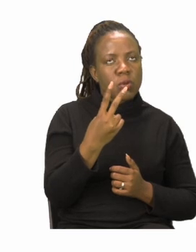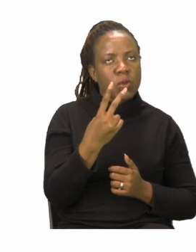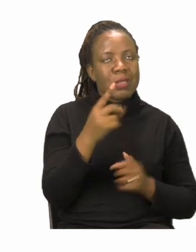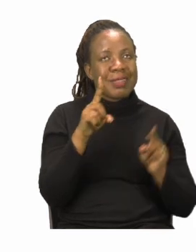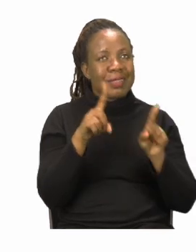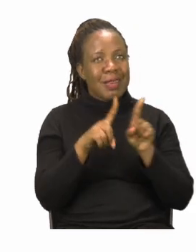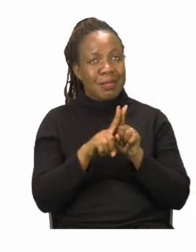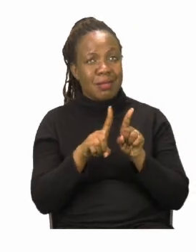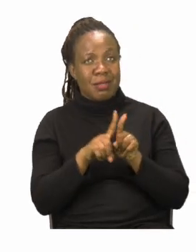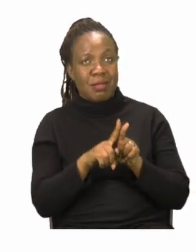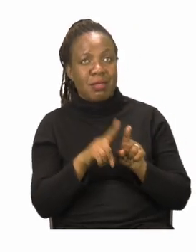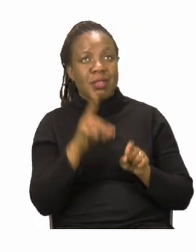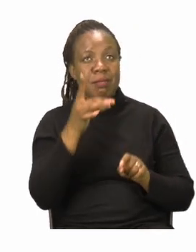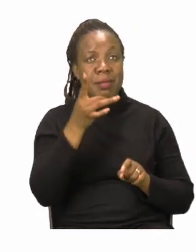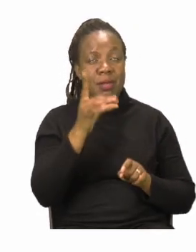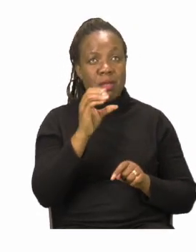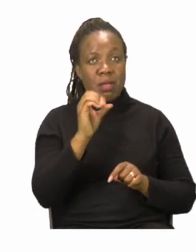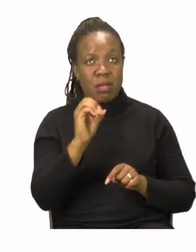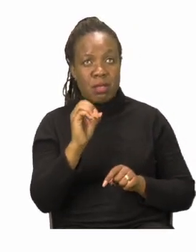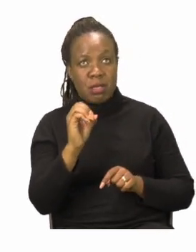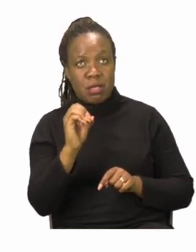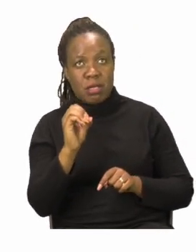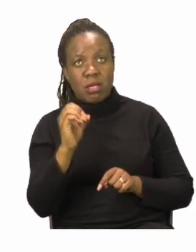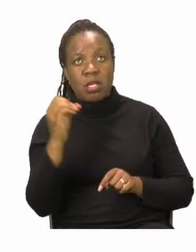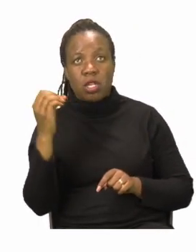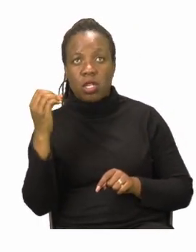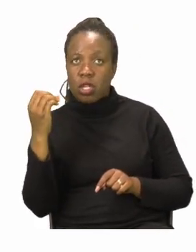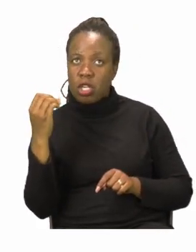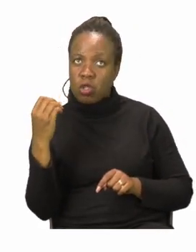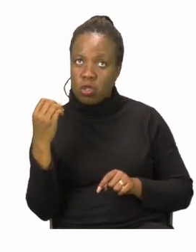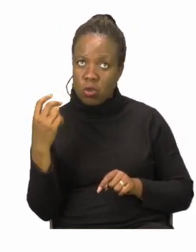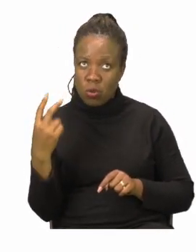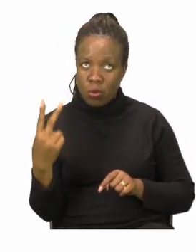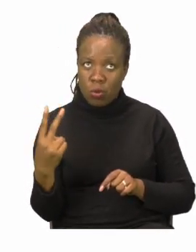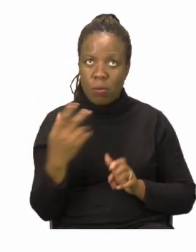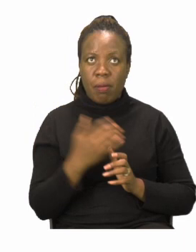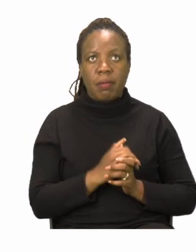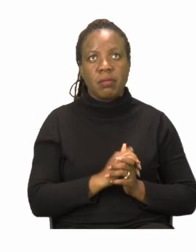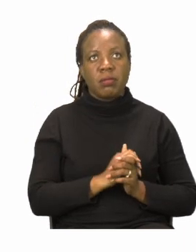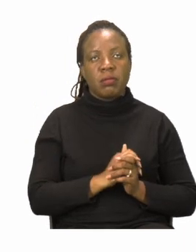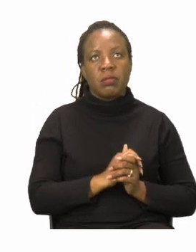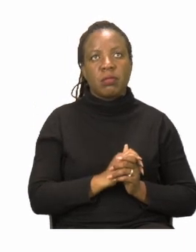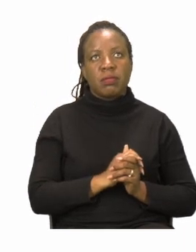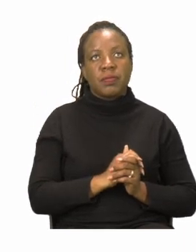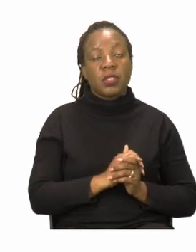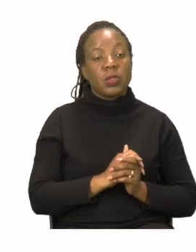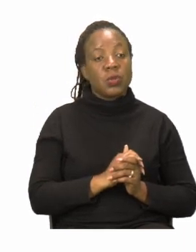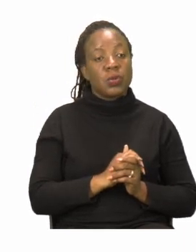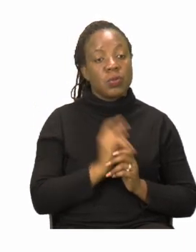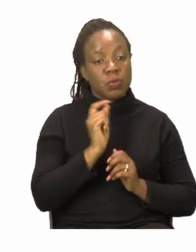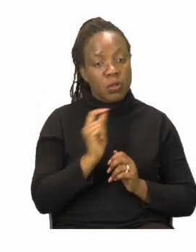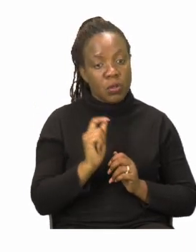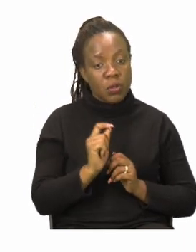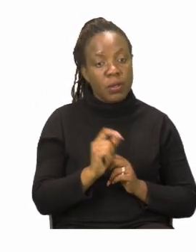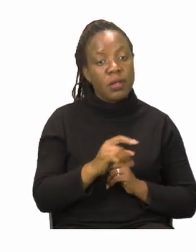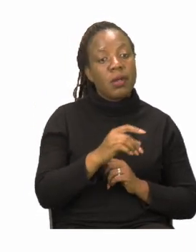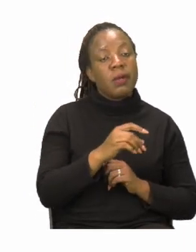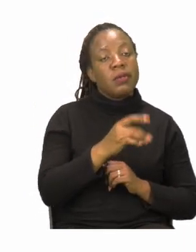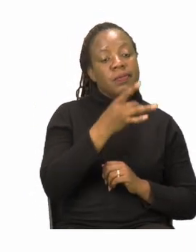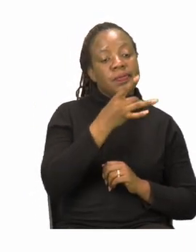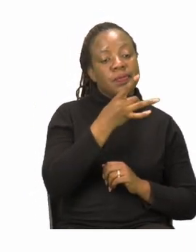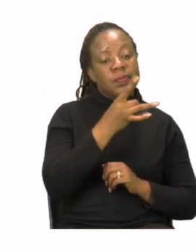have 2. And that means that we will now write the sum out as